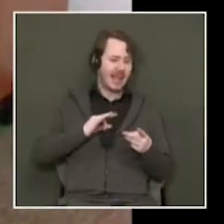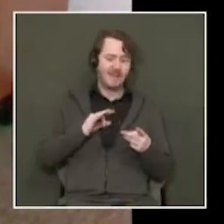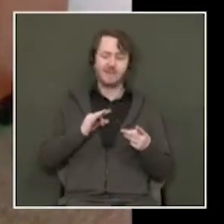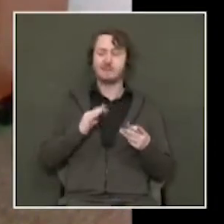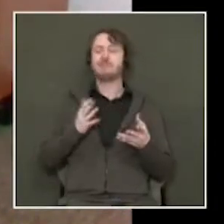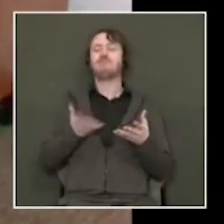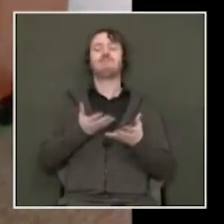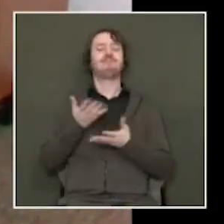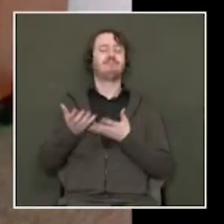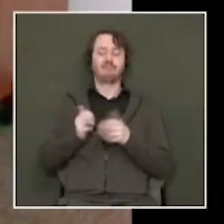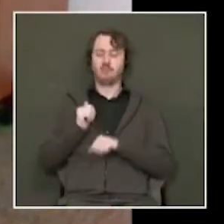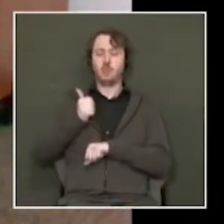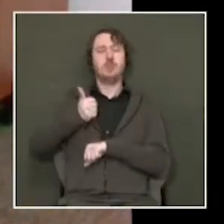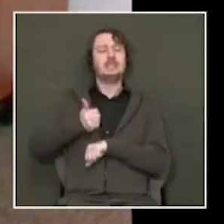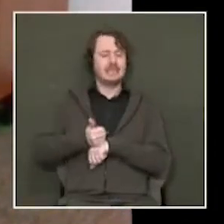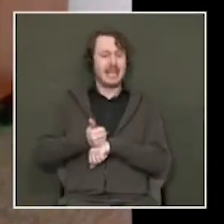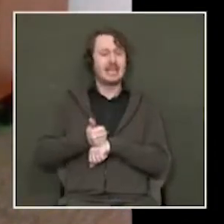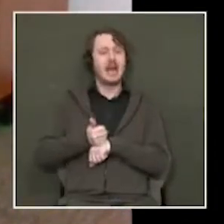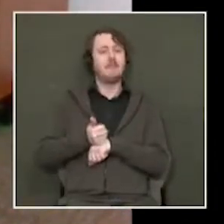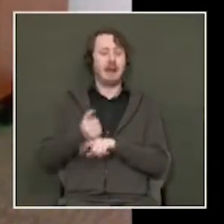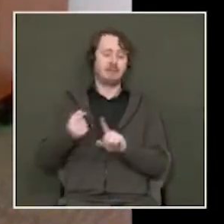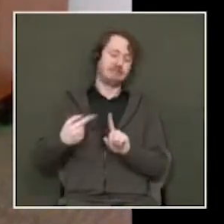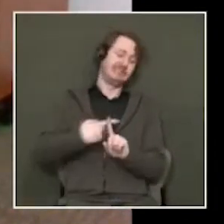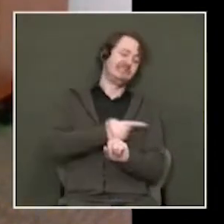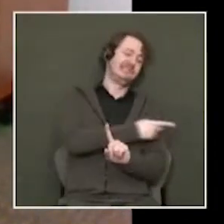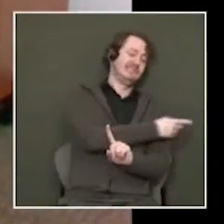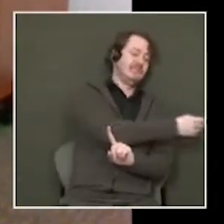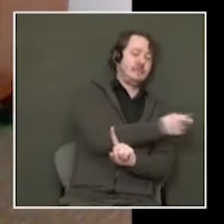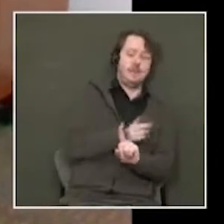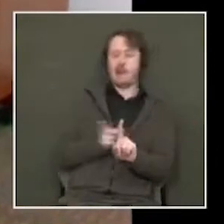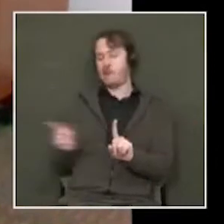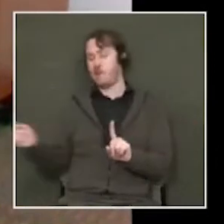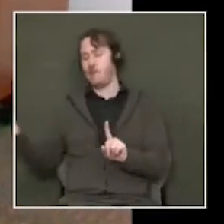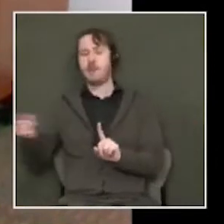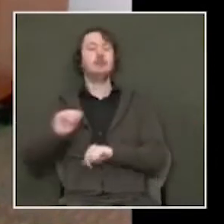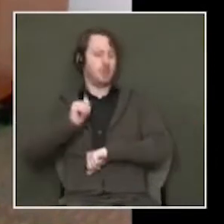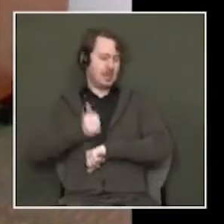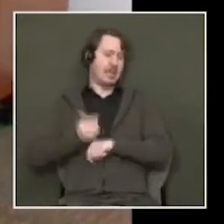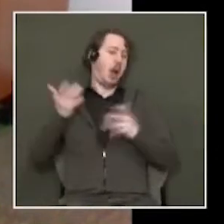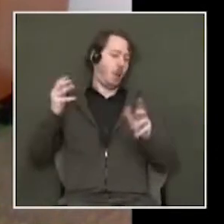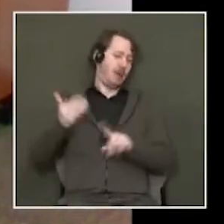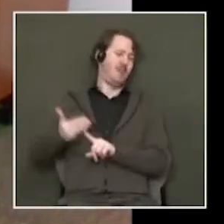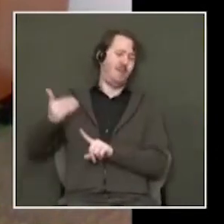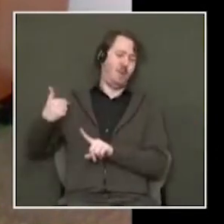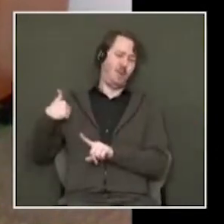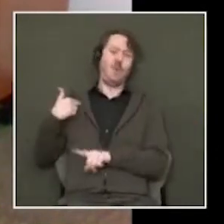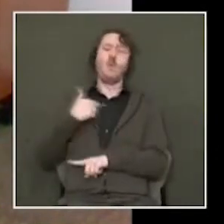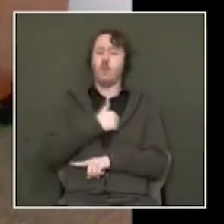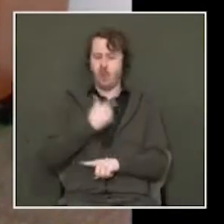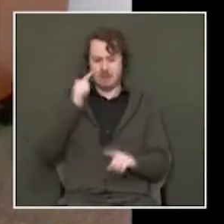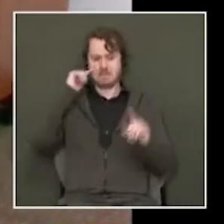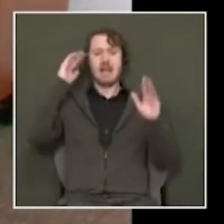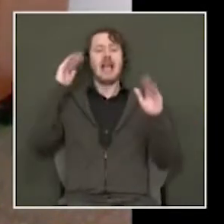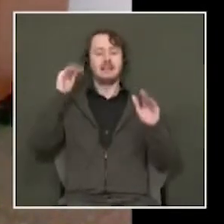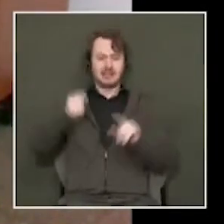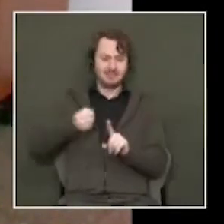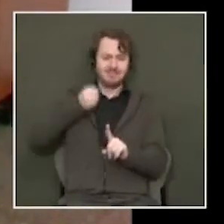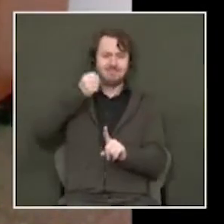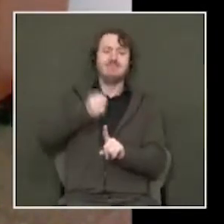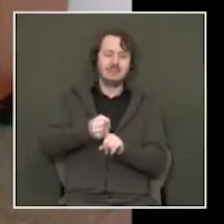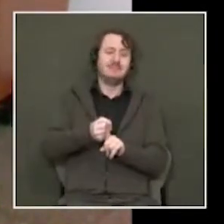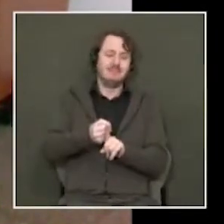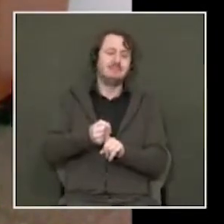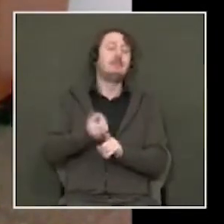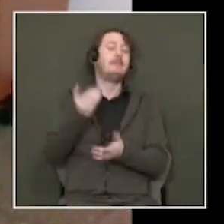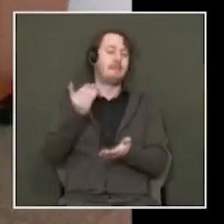up a series of detours in advance at locations where we would think it most likely that we